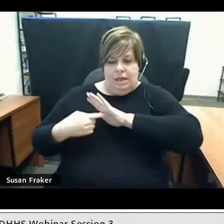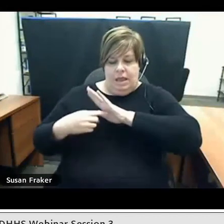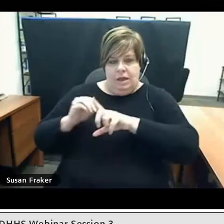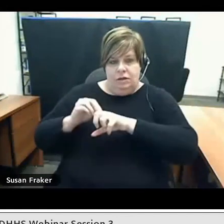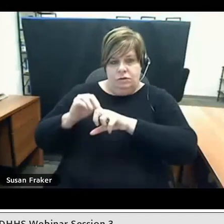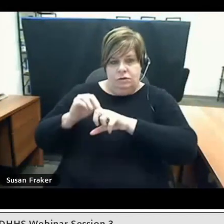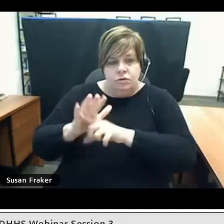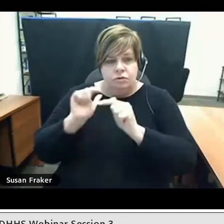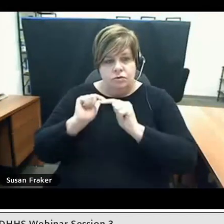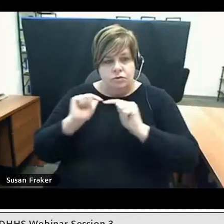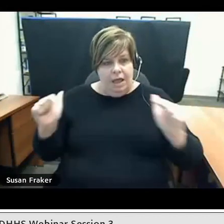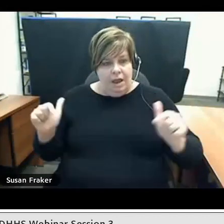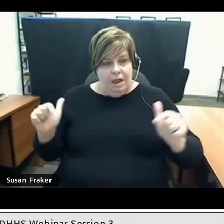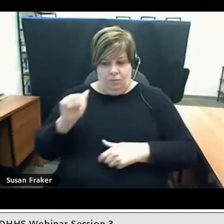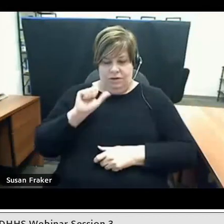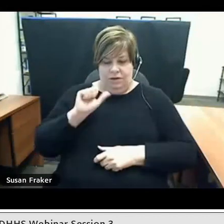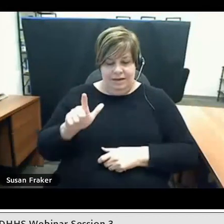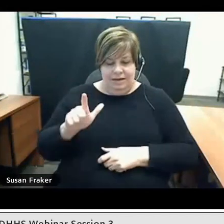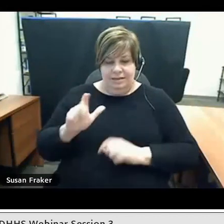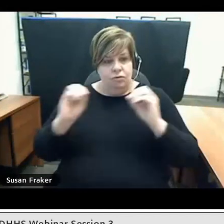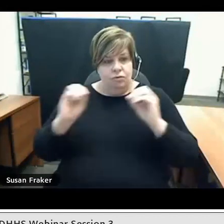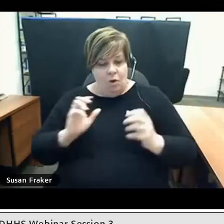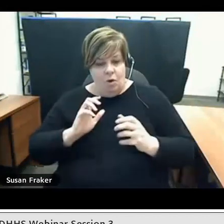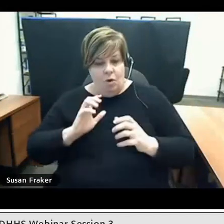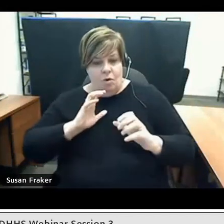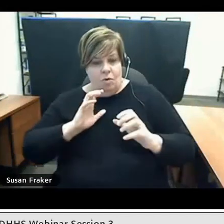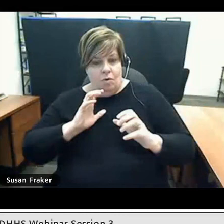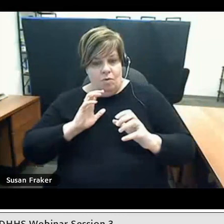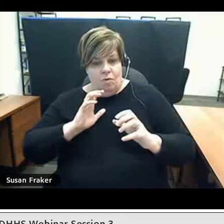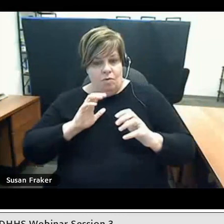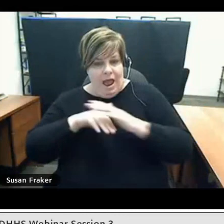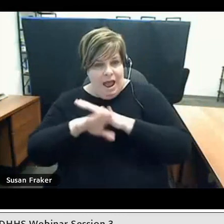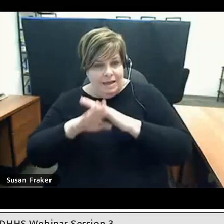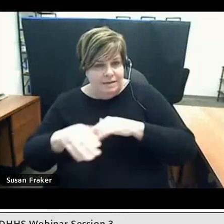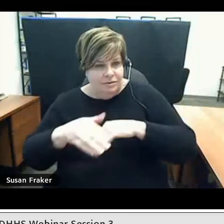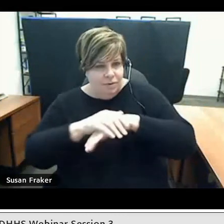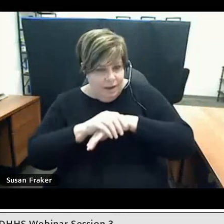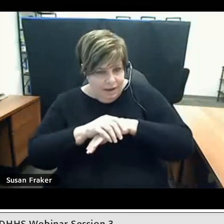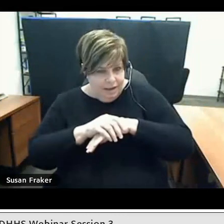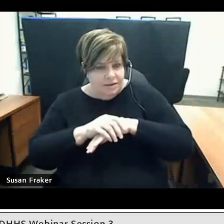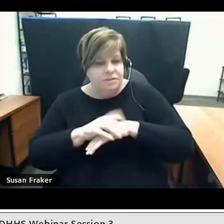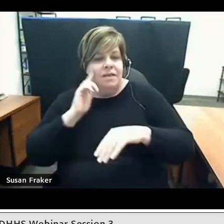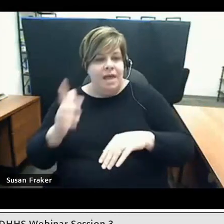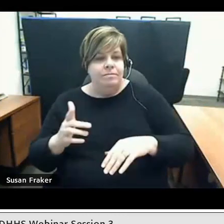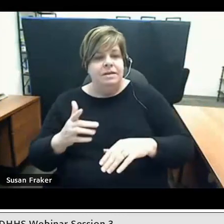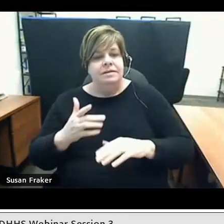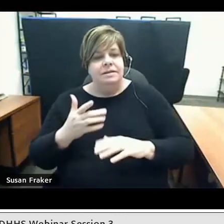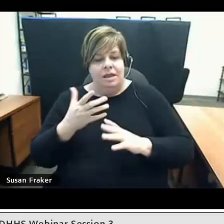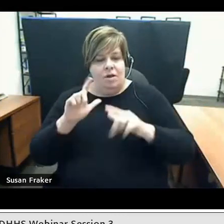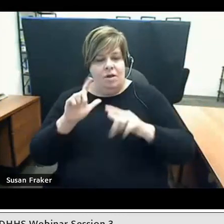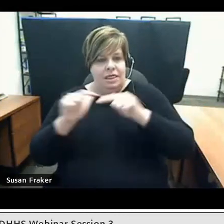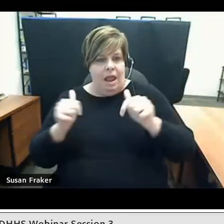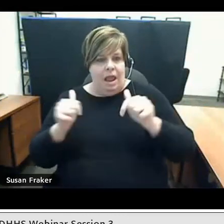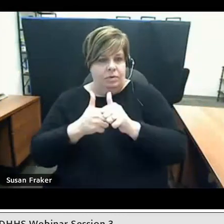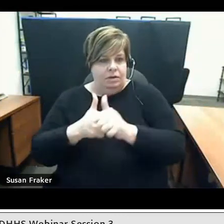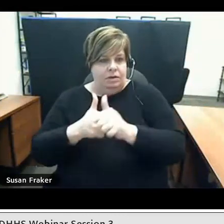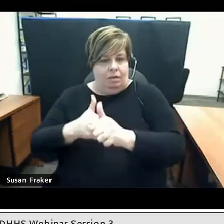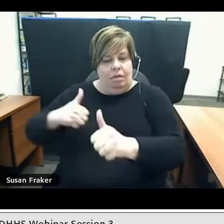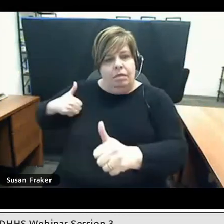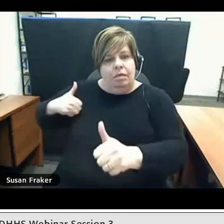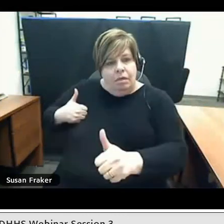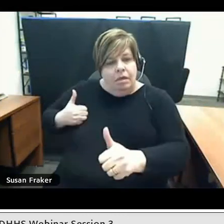access to English because of their hearing loss, and that can result in language deprivation. So many of the people we see coming into the